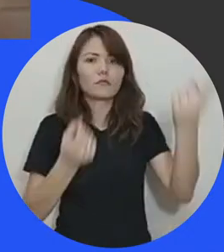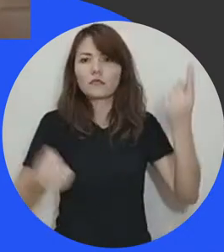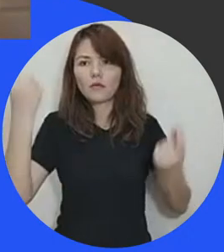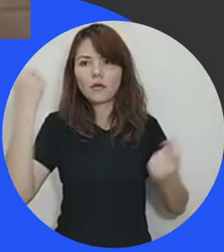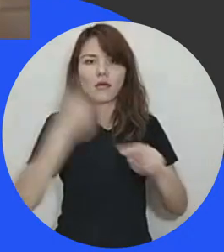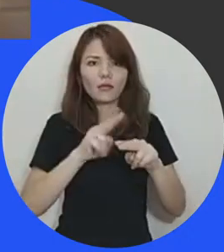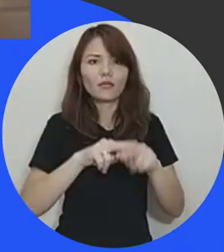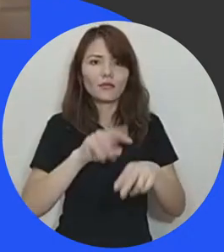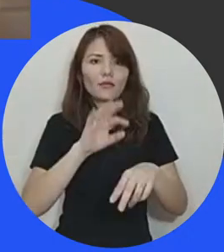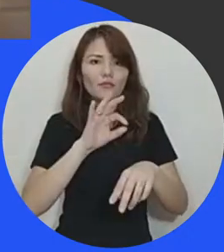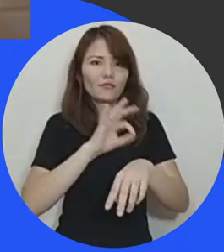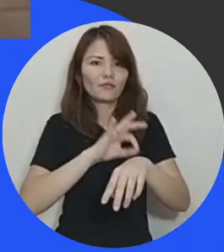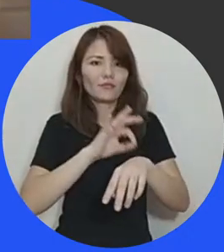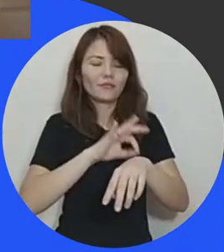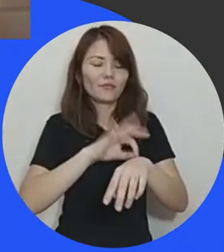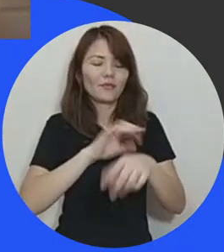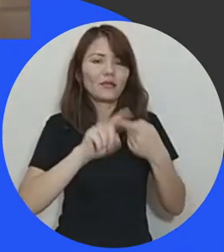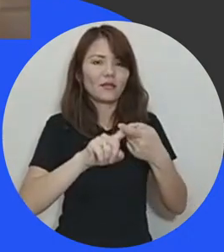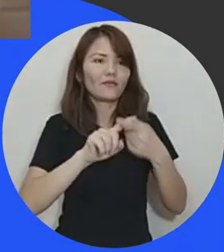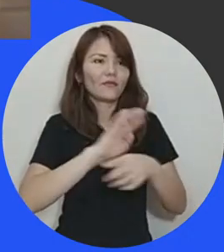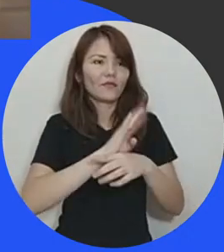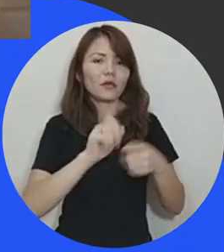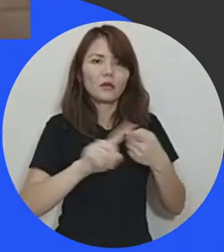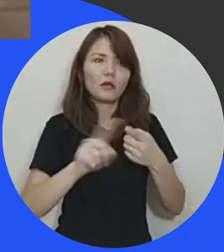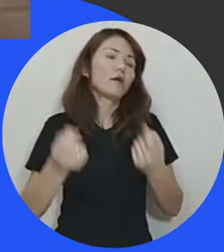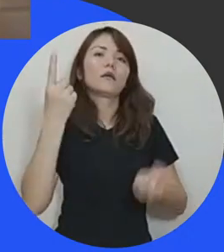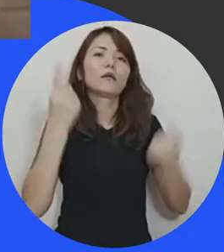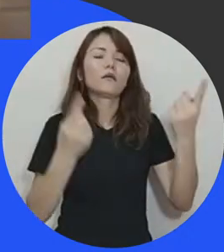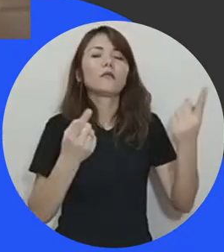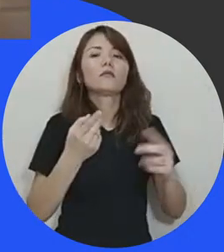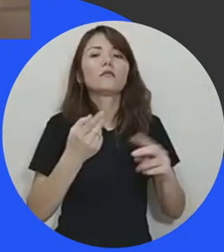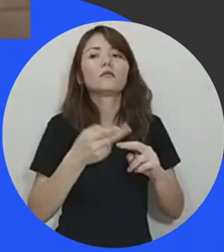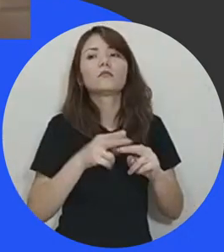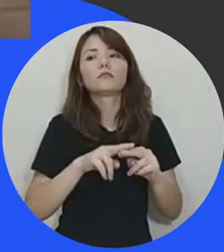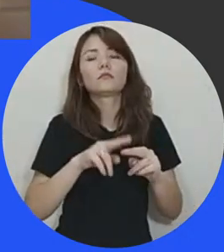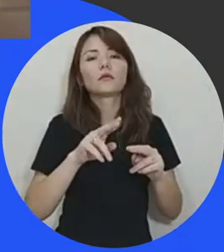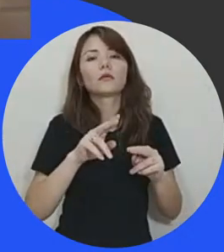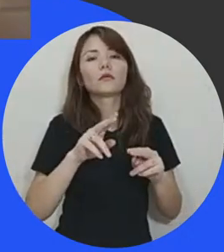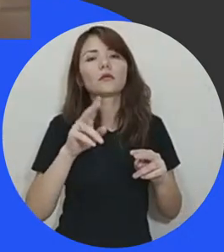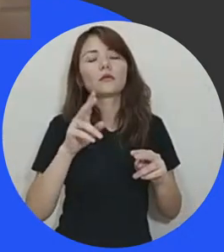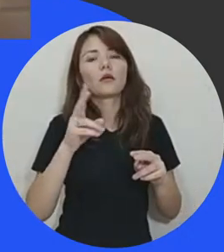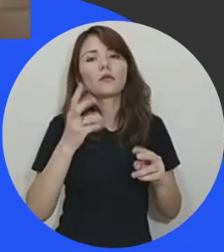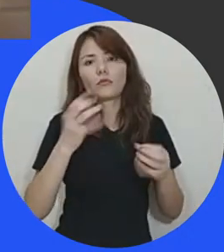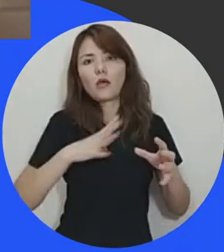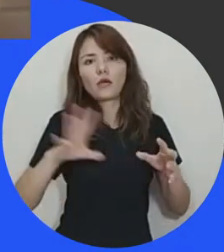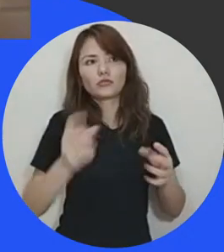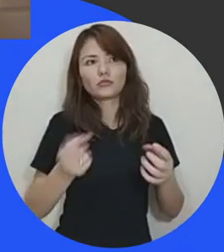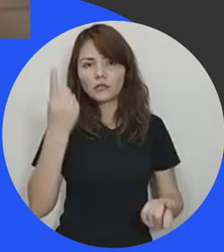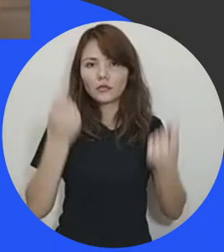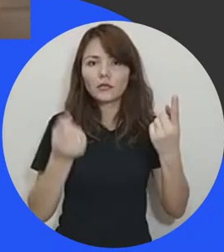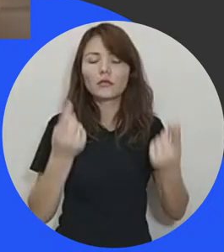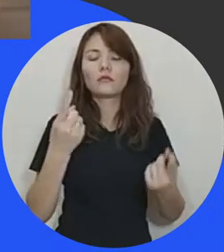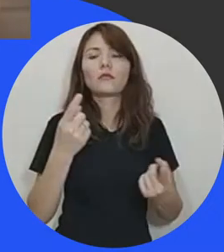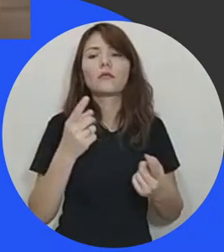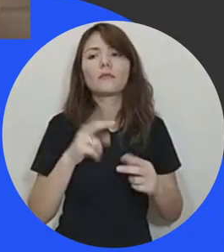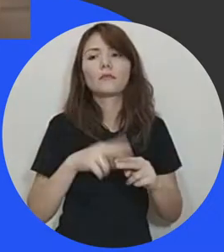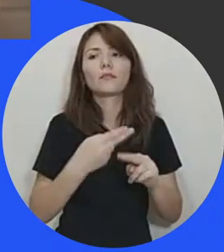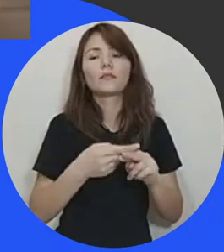the way the virus copies itself is potentially error prone. So that process of replication introduce